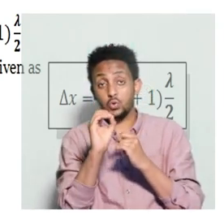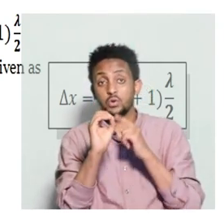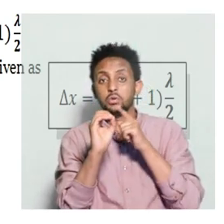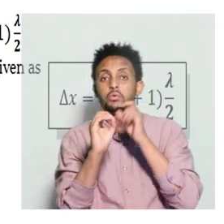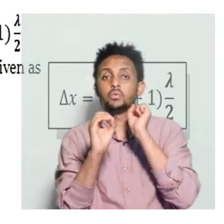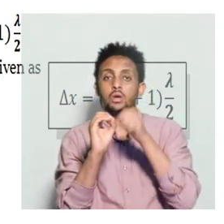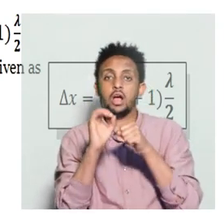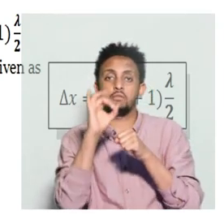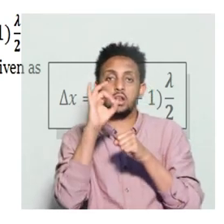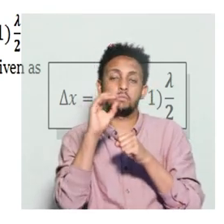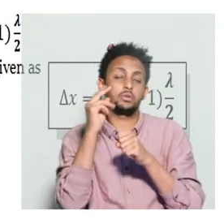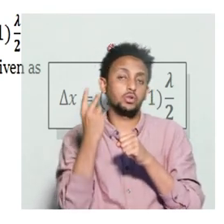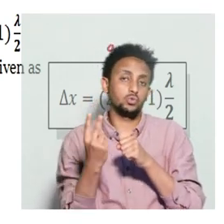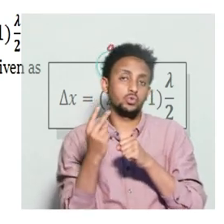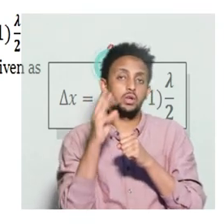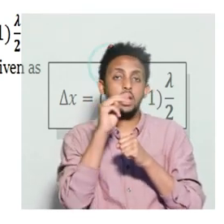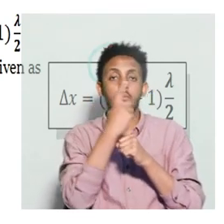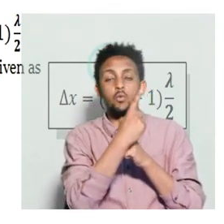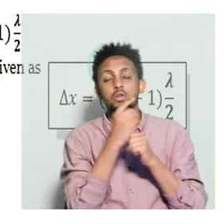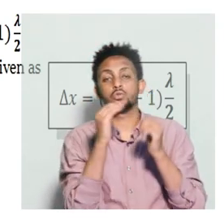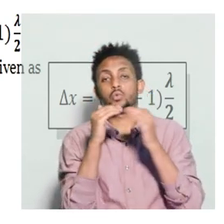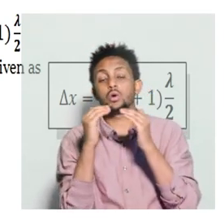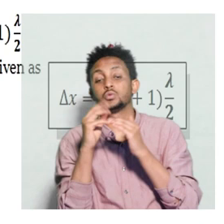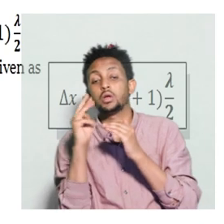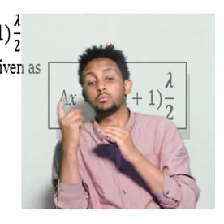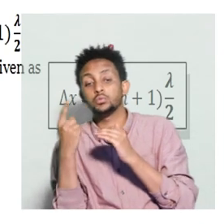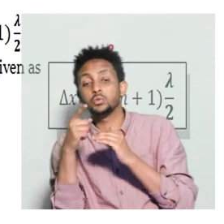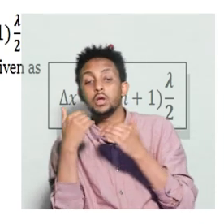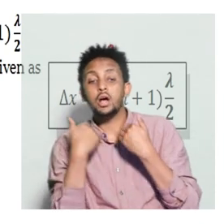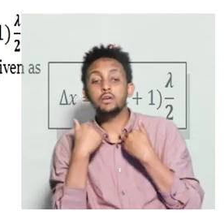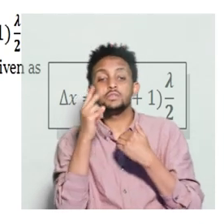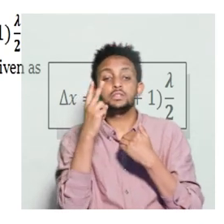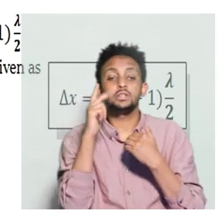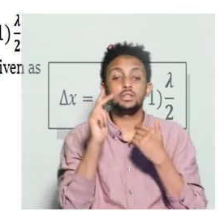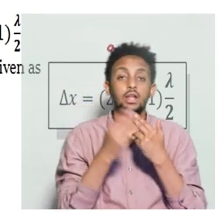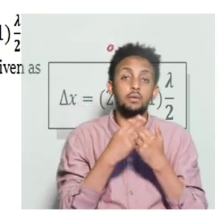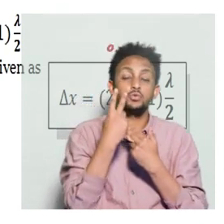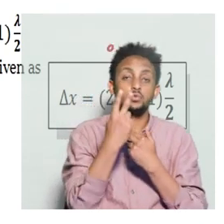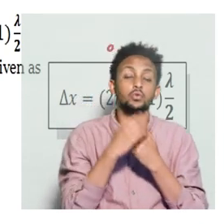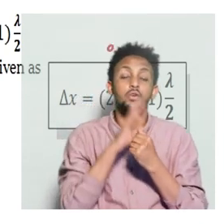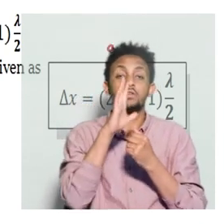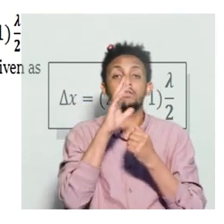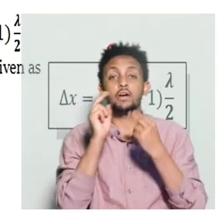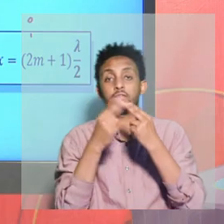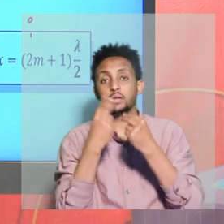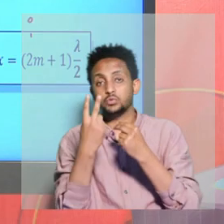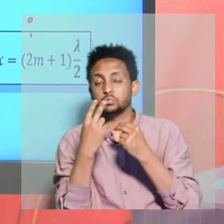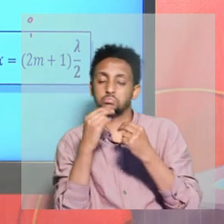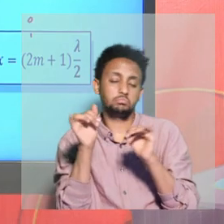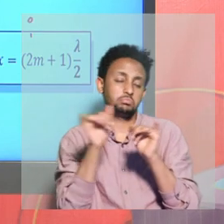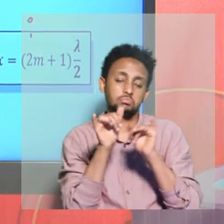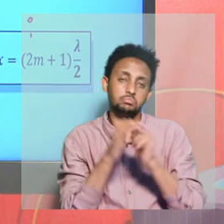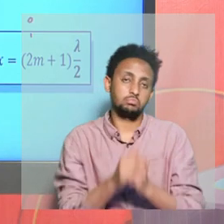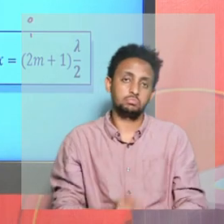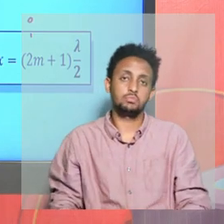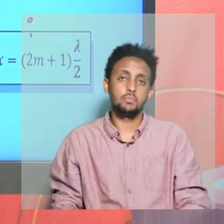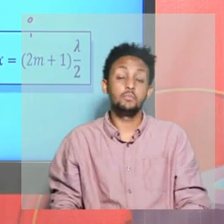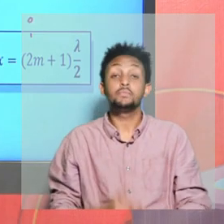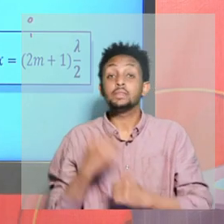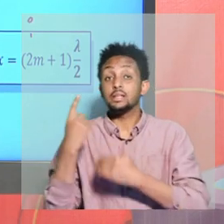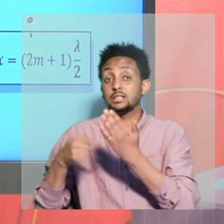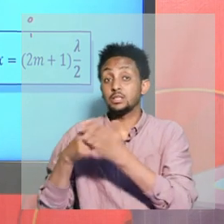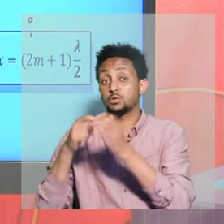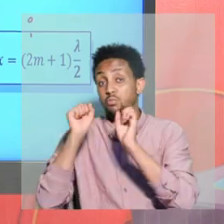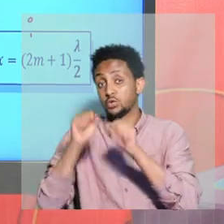you can have lambda over 2. M is 1, if you have, you can have 3 times lambda over 2, 5 times lambda over 2, and so on. In such case,